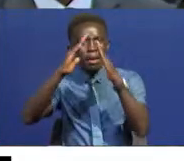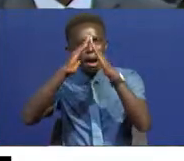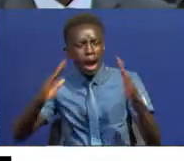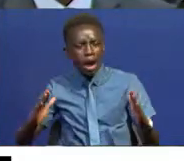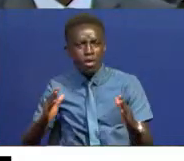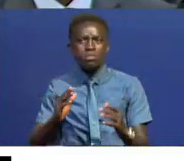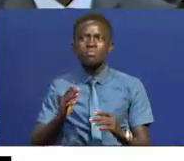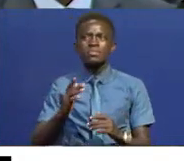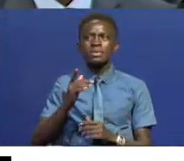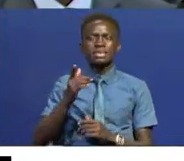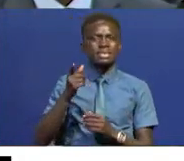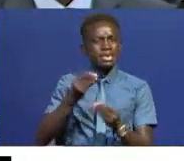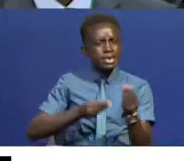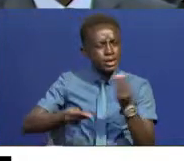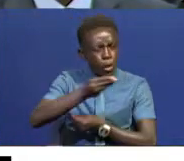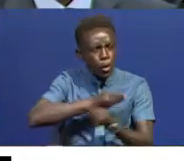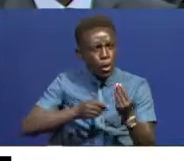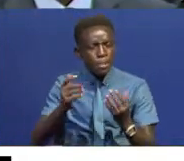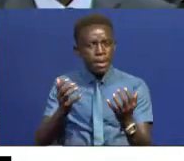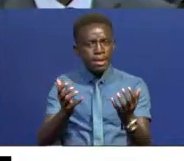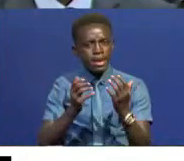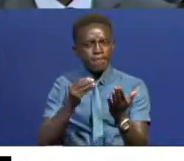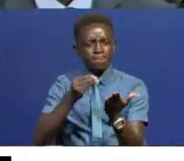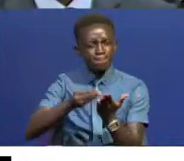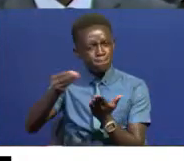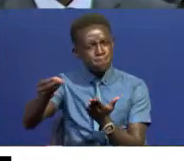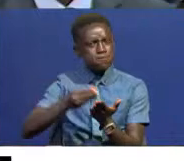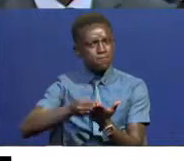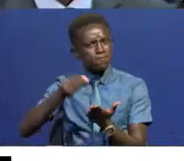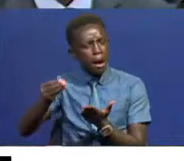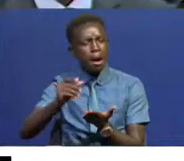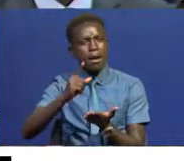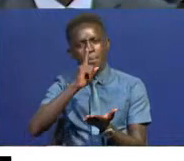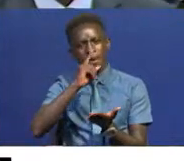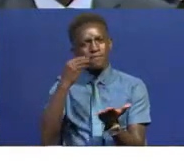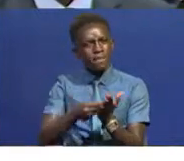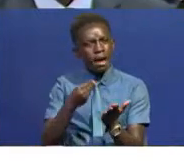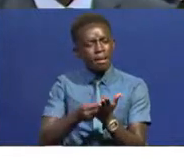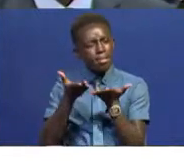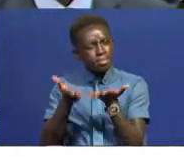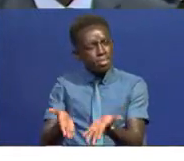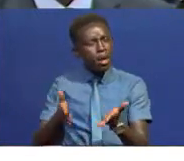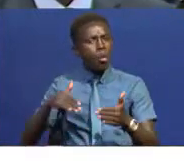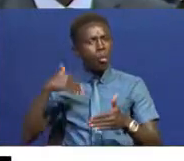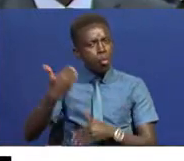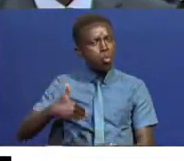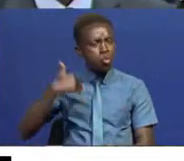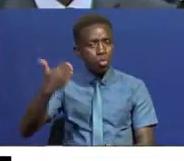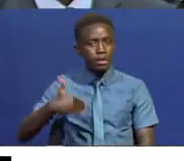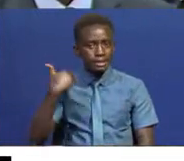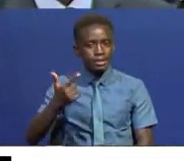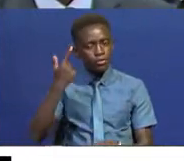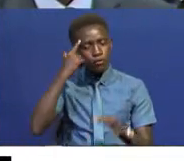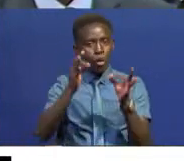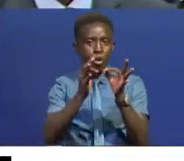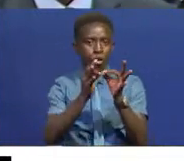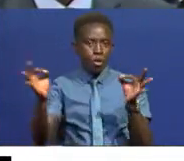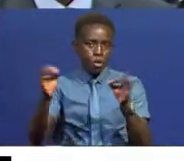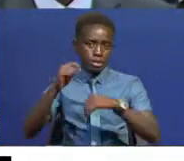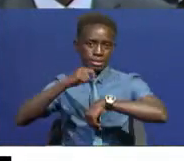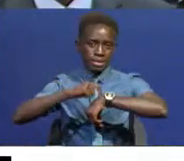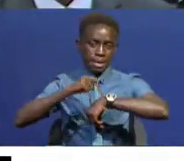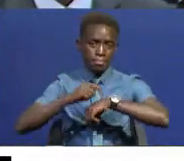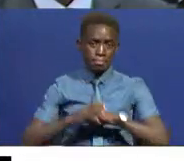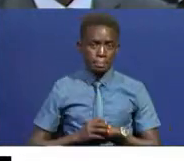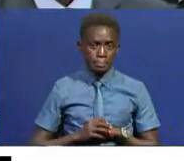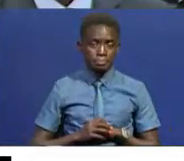development financing to be available consistently and over a long period. In turn,